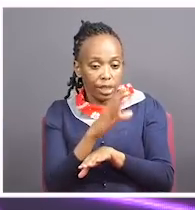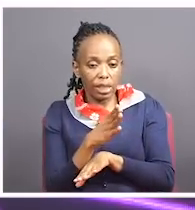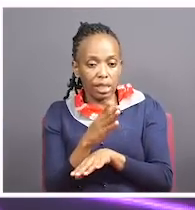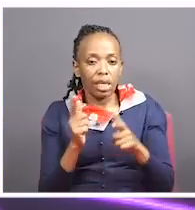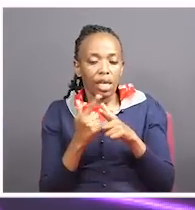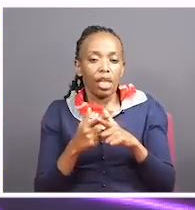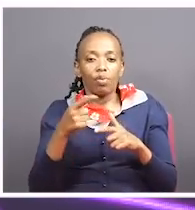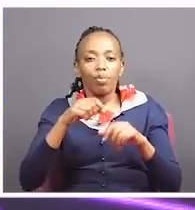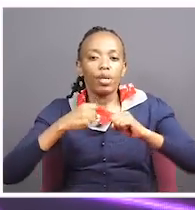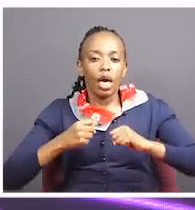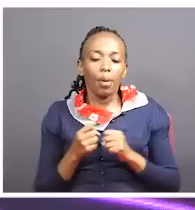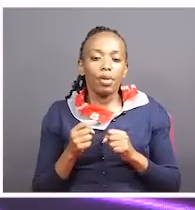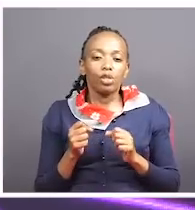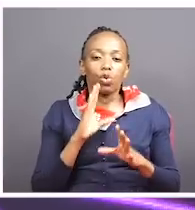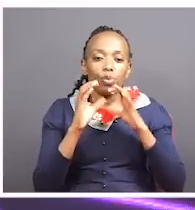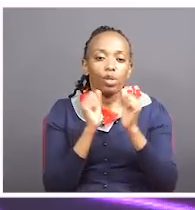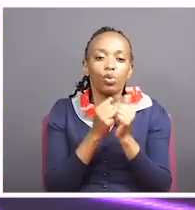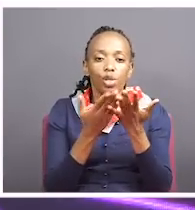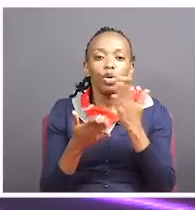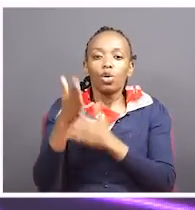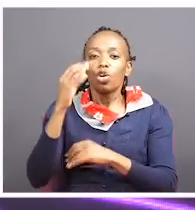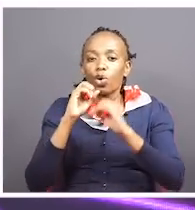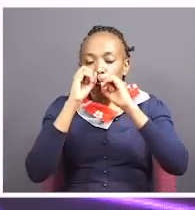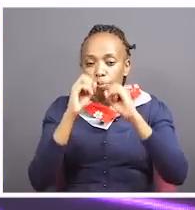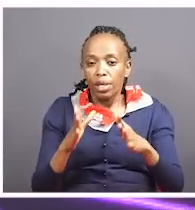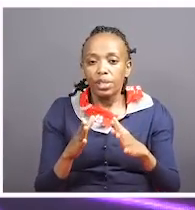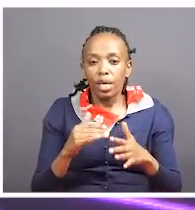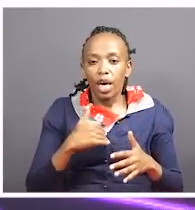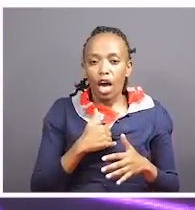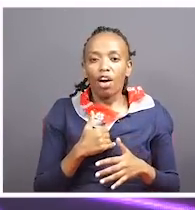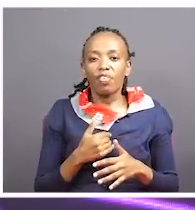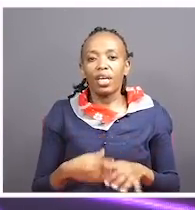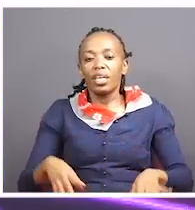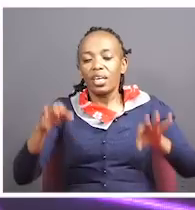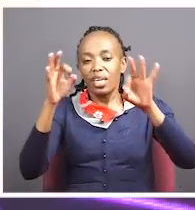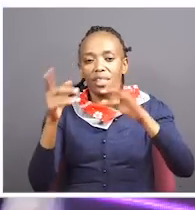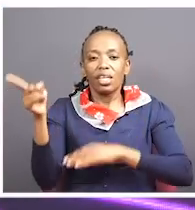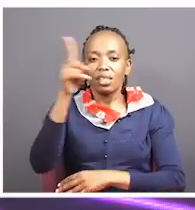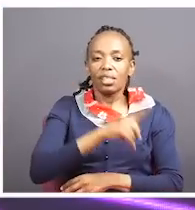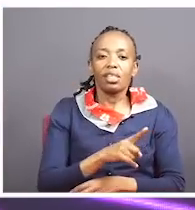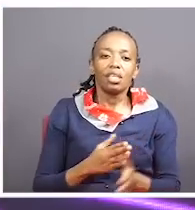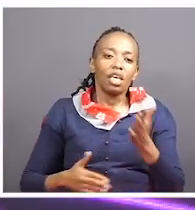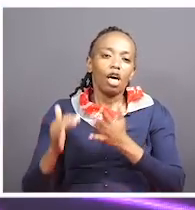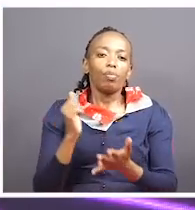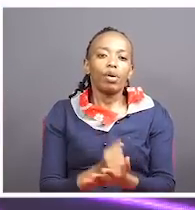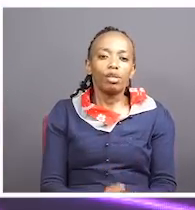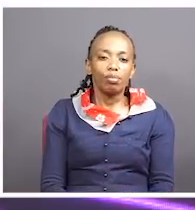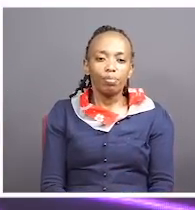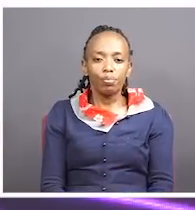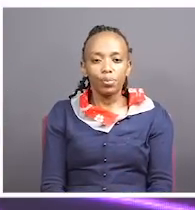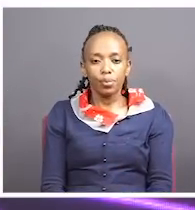the screen, and we'll be happy to be in touch with you. God bless you and have an excellent day.